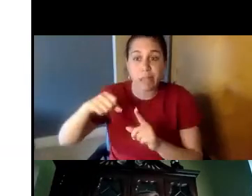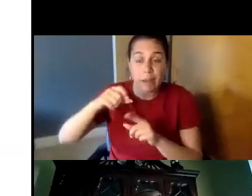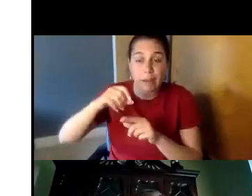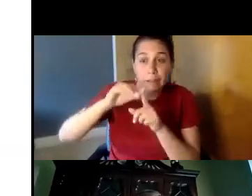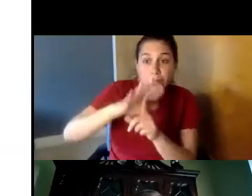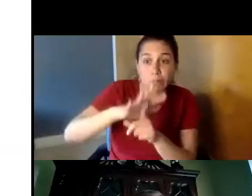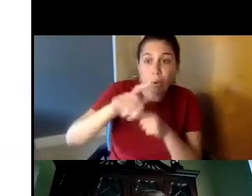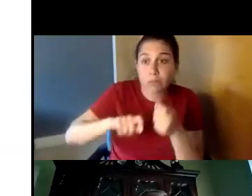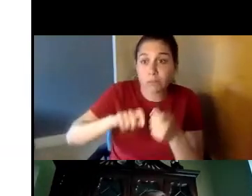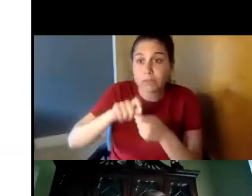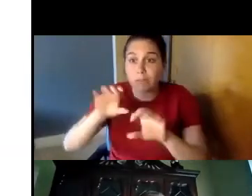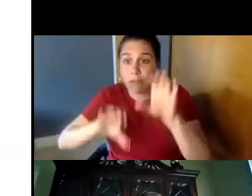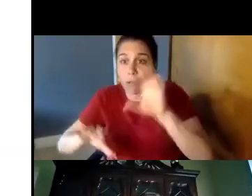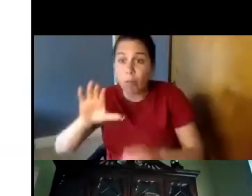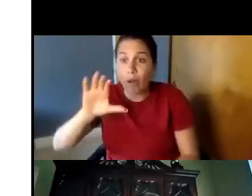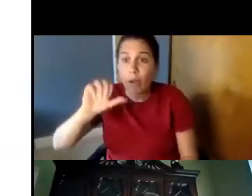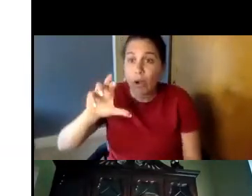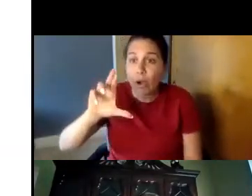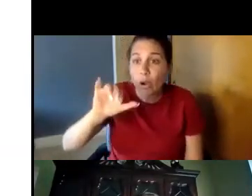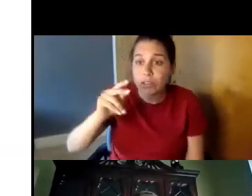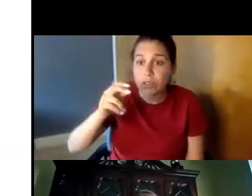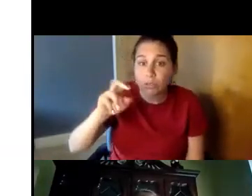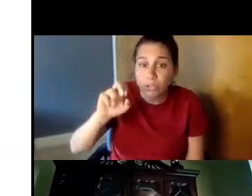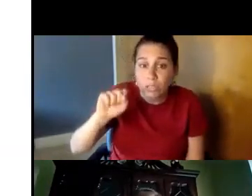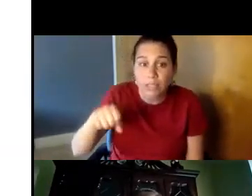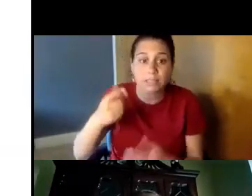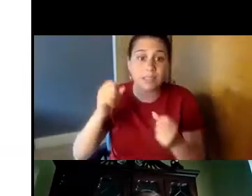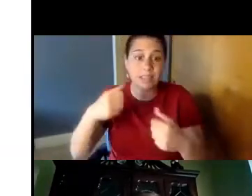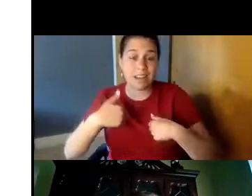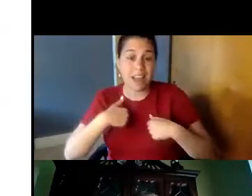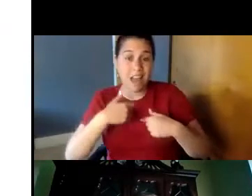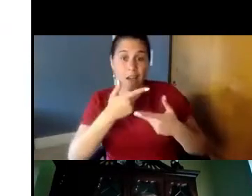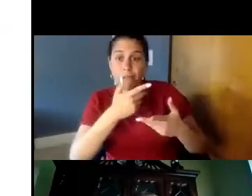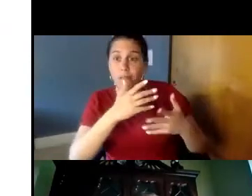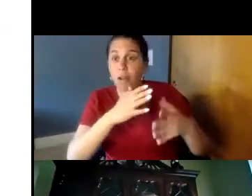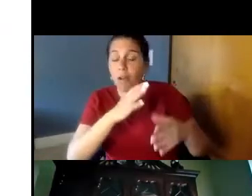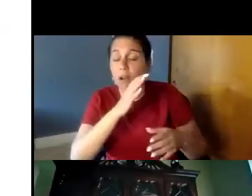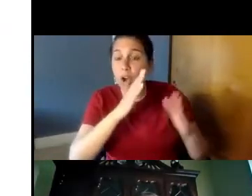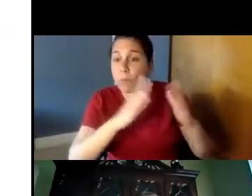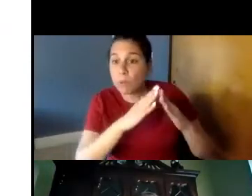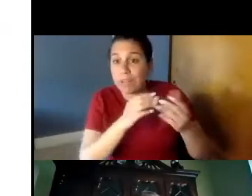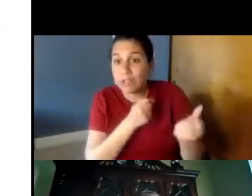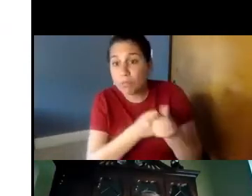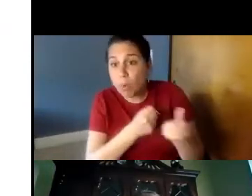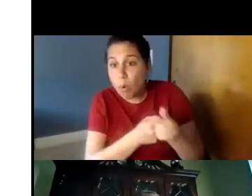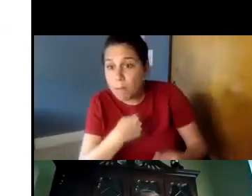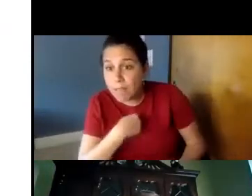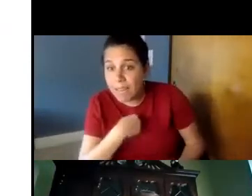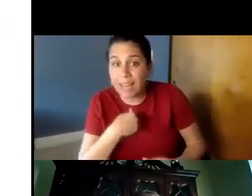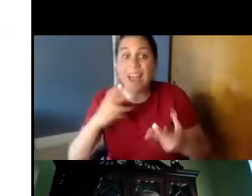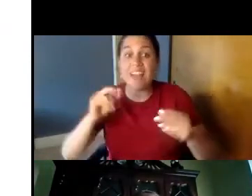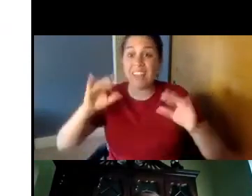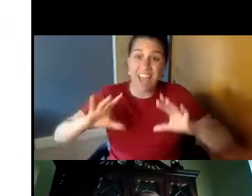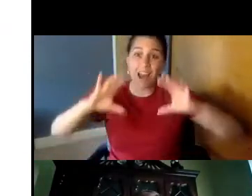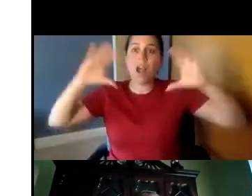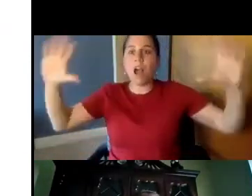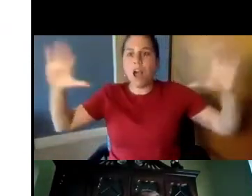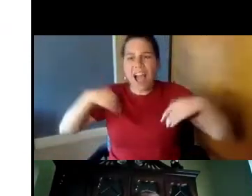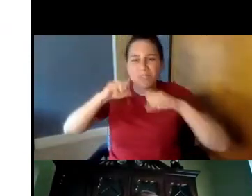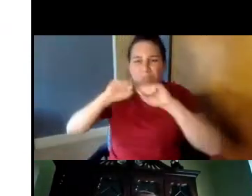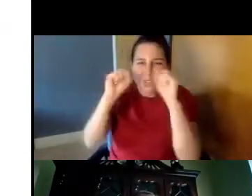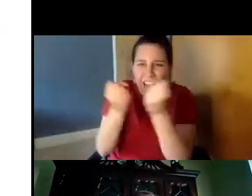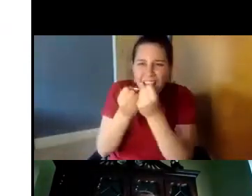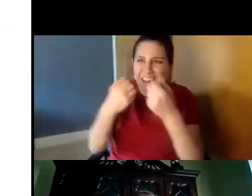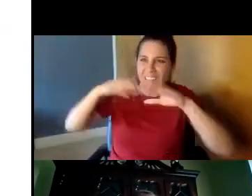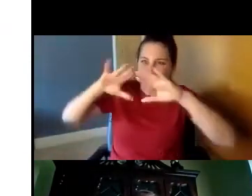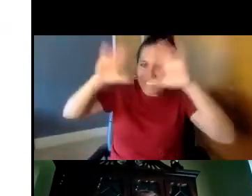that could reduce their stress or help to support them if they develop cancer. And they're also within a bigger society and system that could directly impact